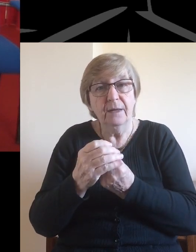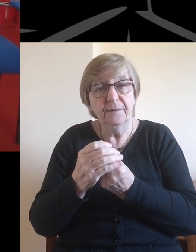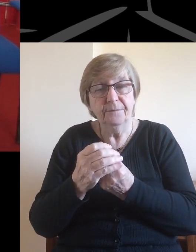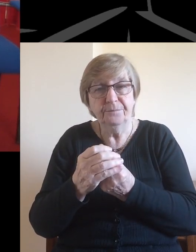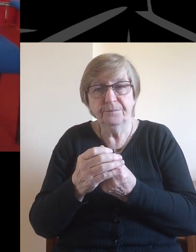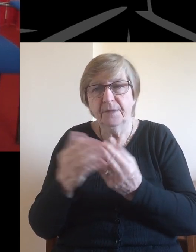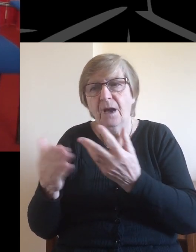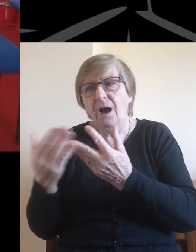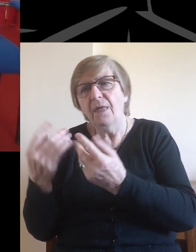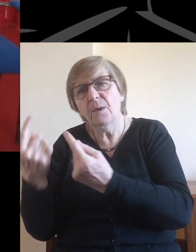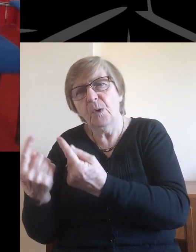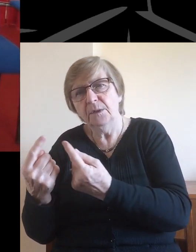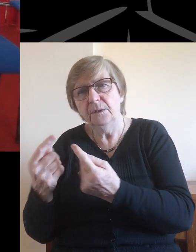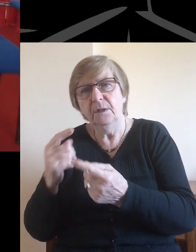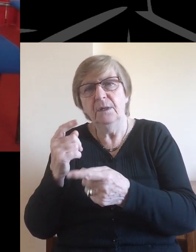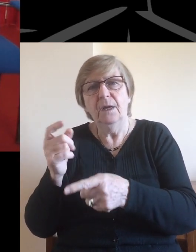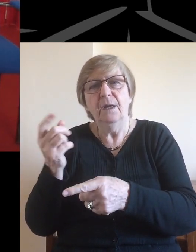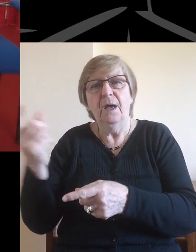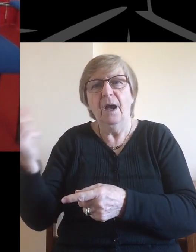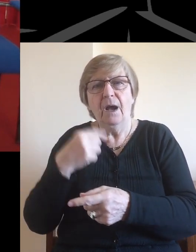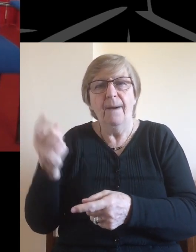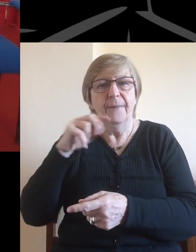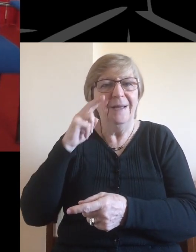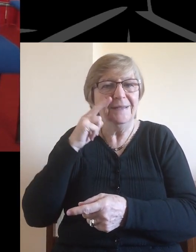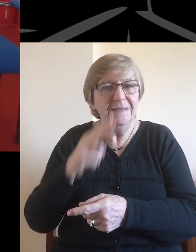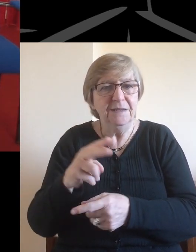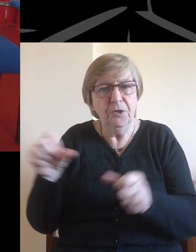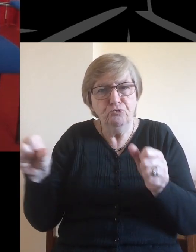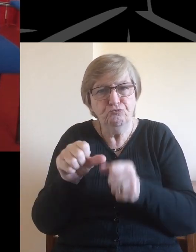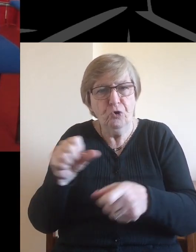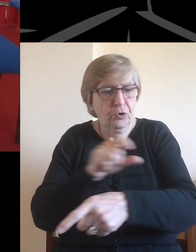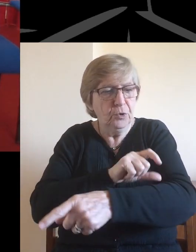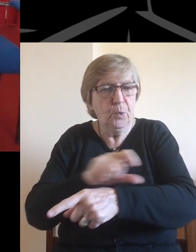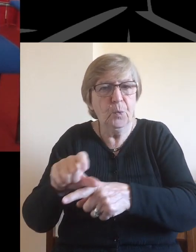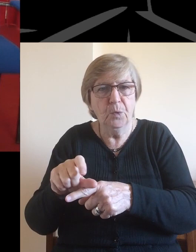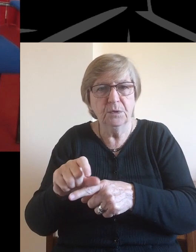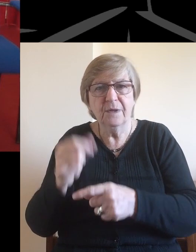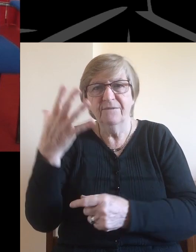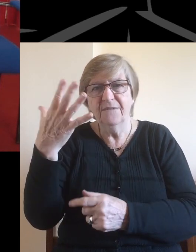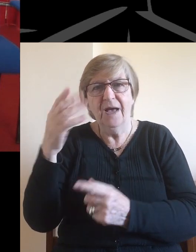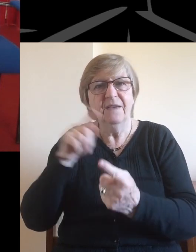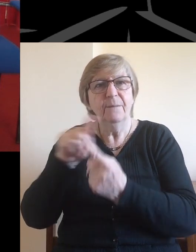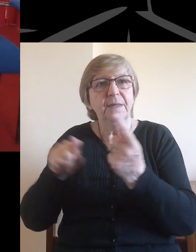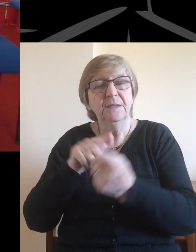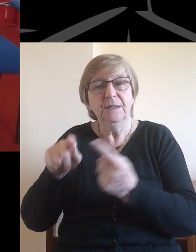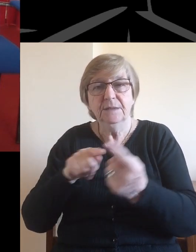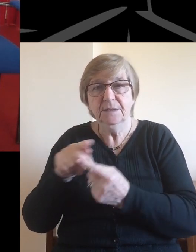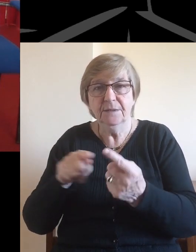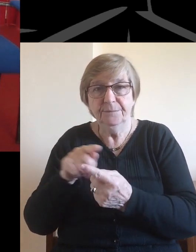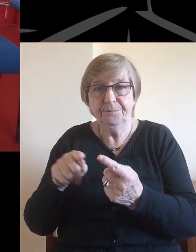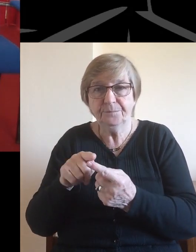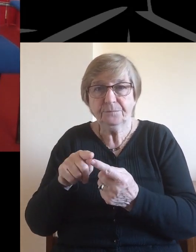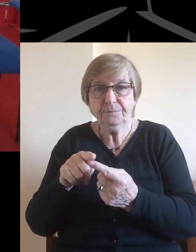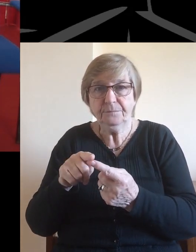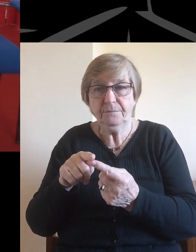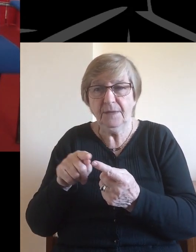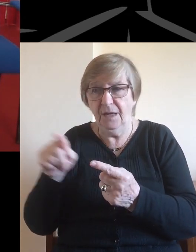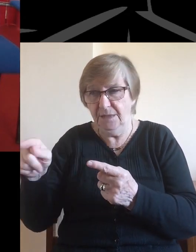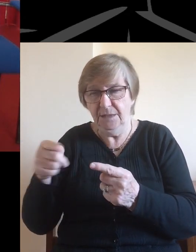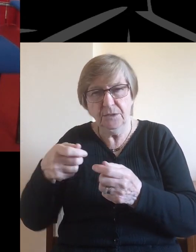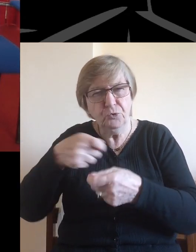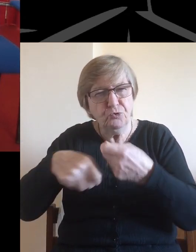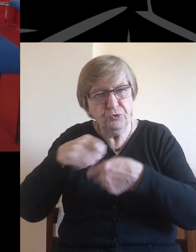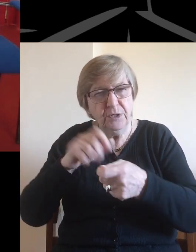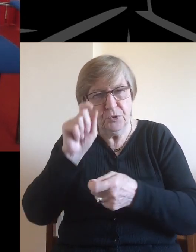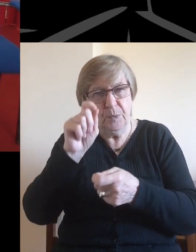Come and See is a shorter series. It just involves five gatherings, five meetings with someone. And the latest draft that I've